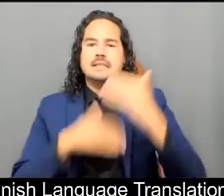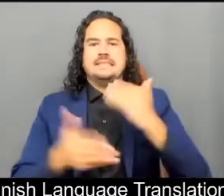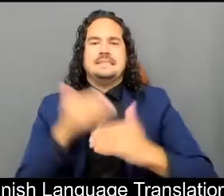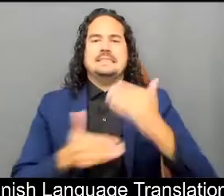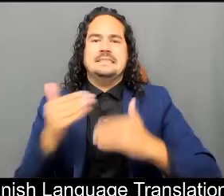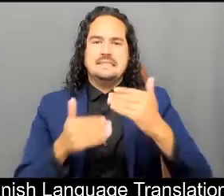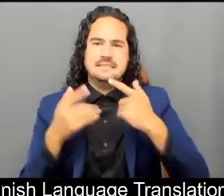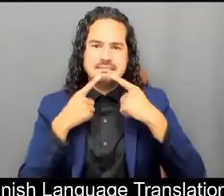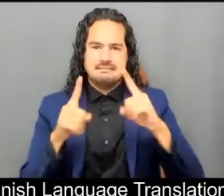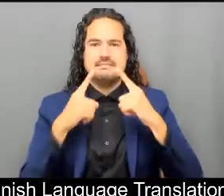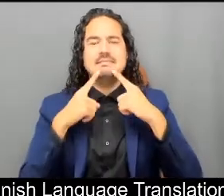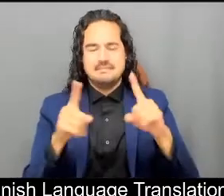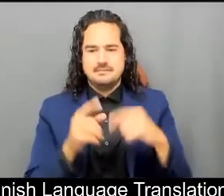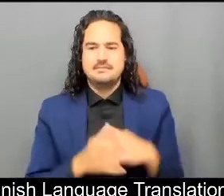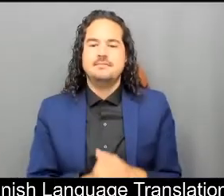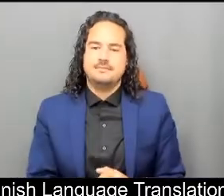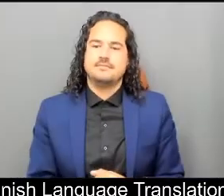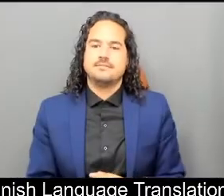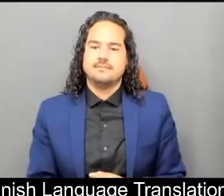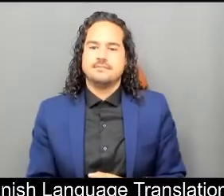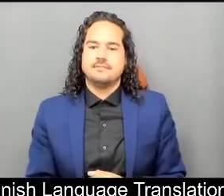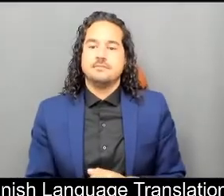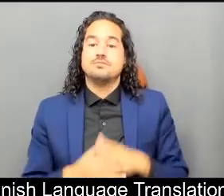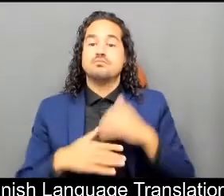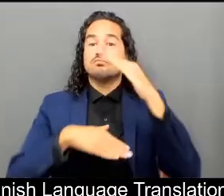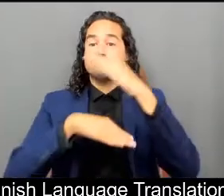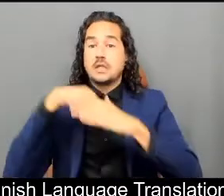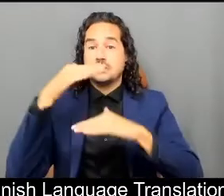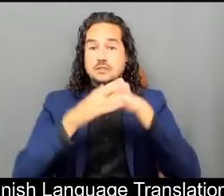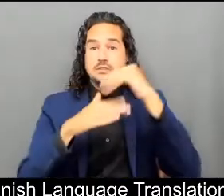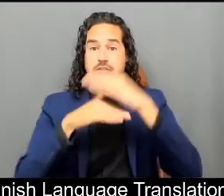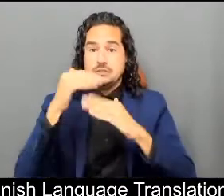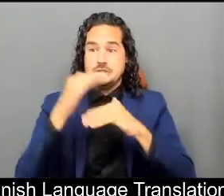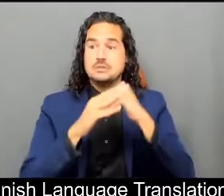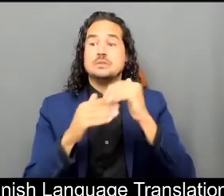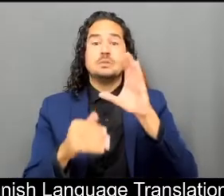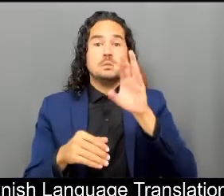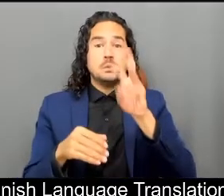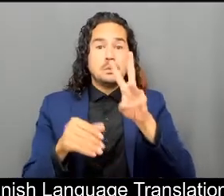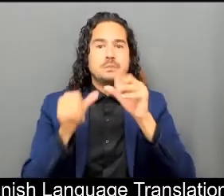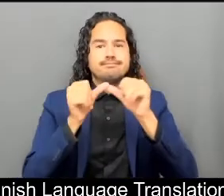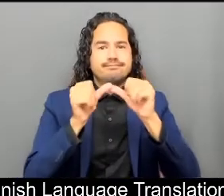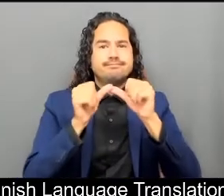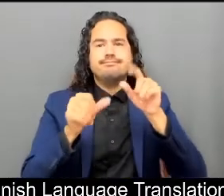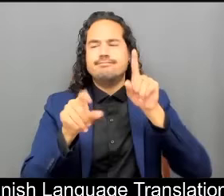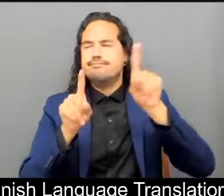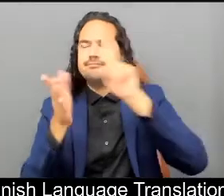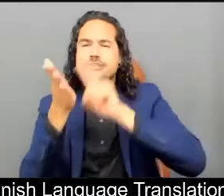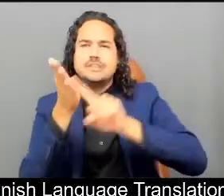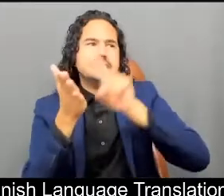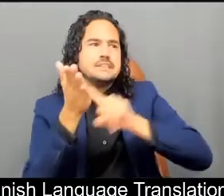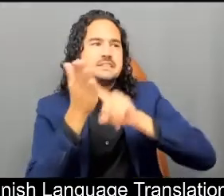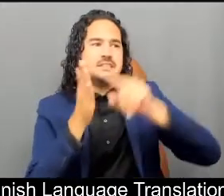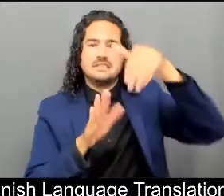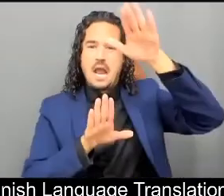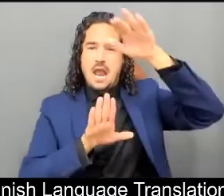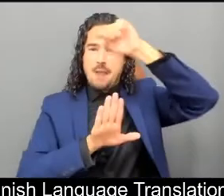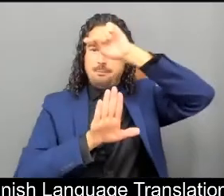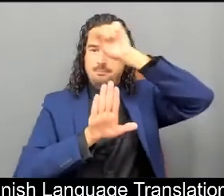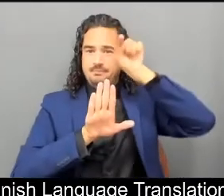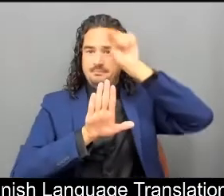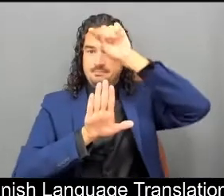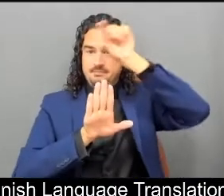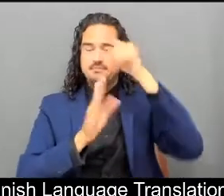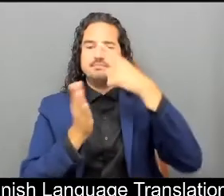with the assessments that were planned up in this area by cooperation from the Marin County